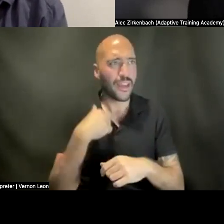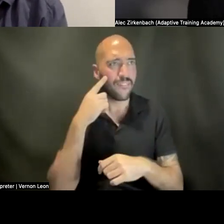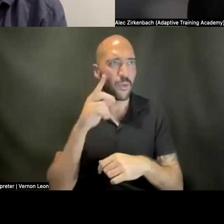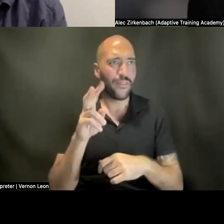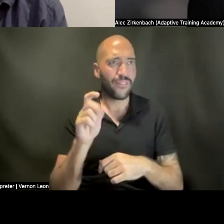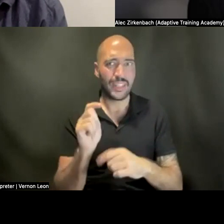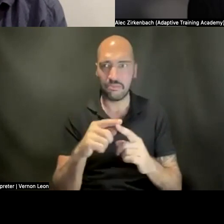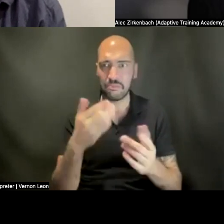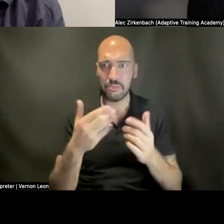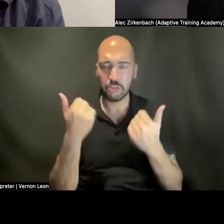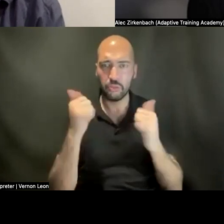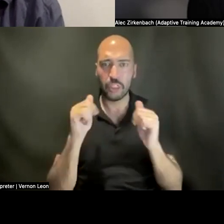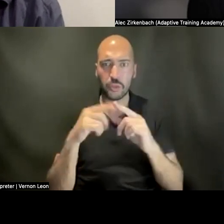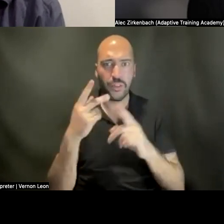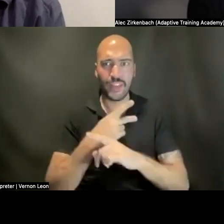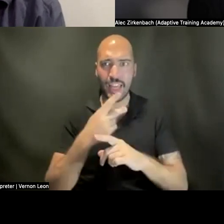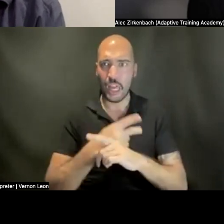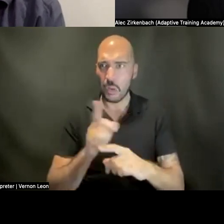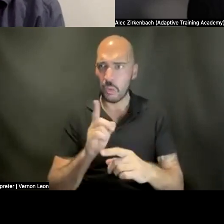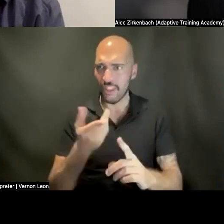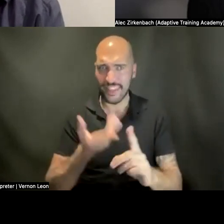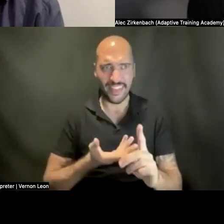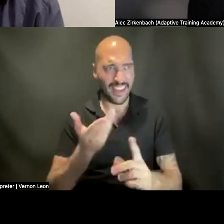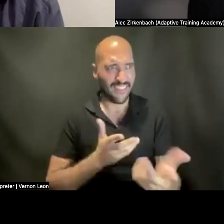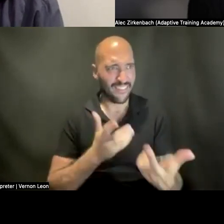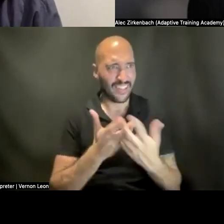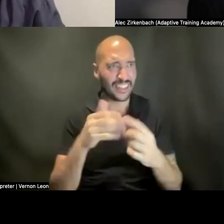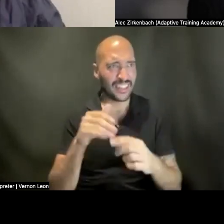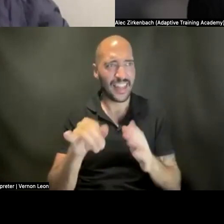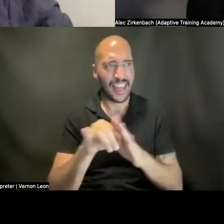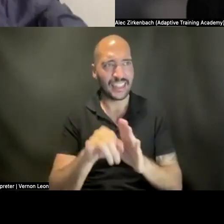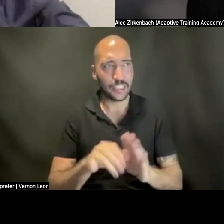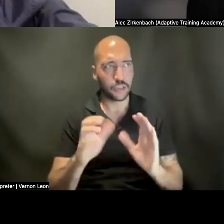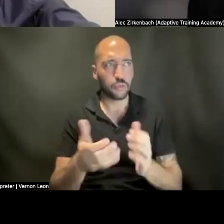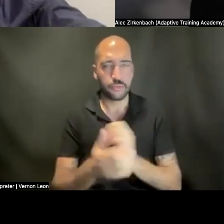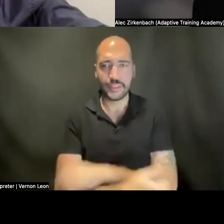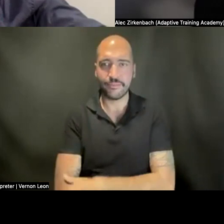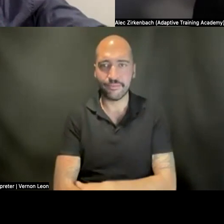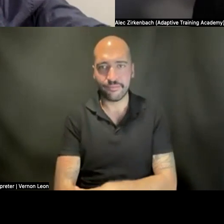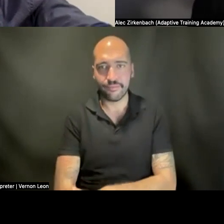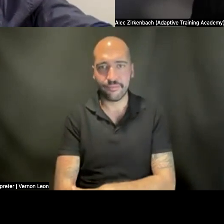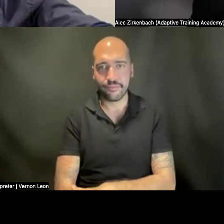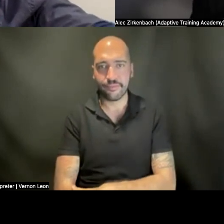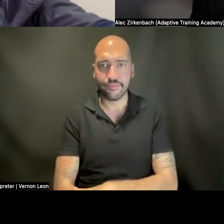who may be trying to figure out where they fall into these identity groups?